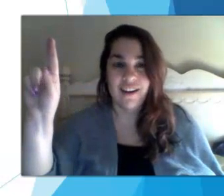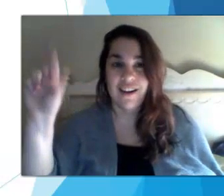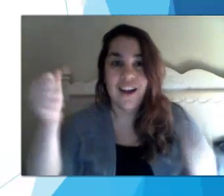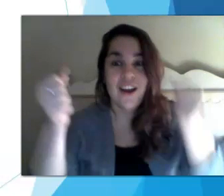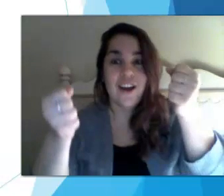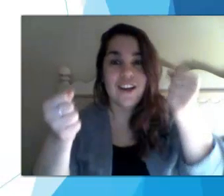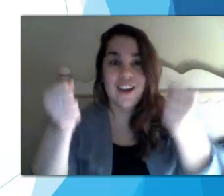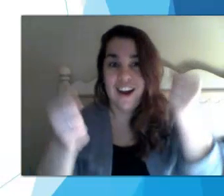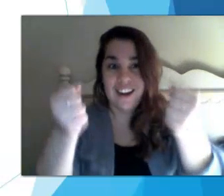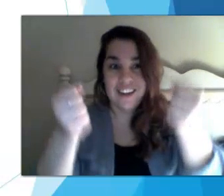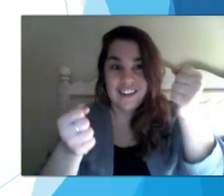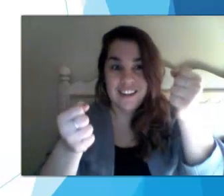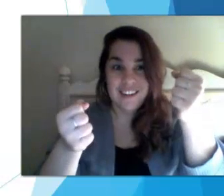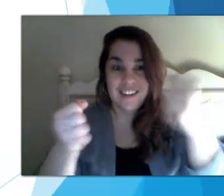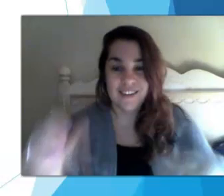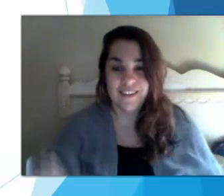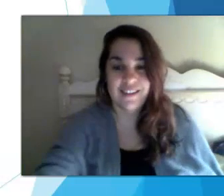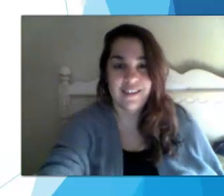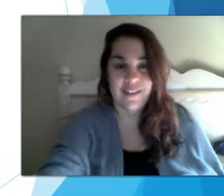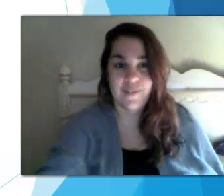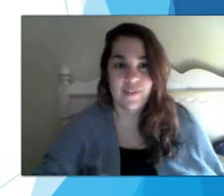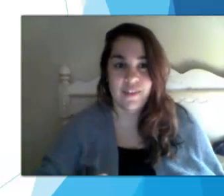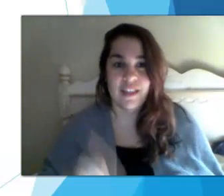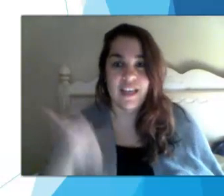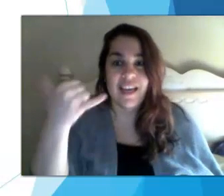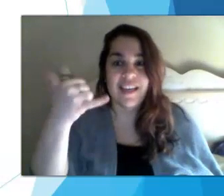Car. Car.